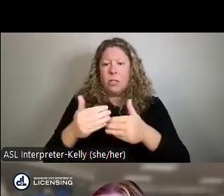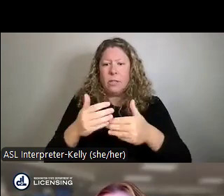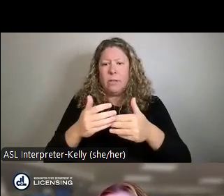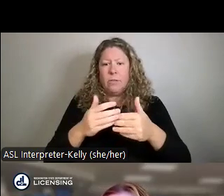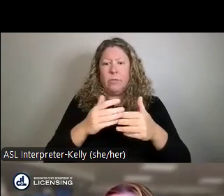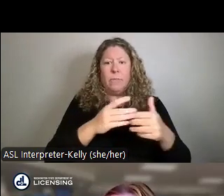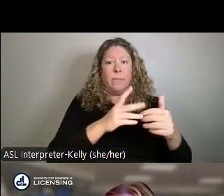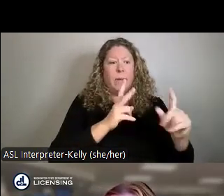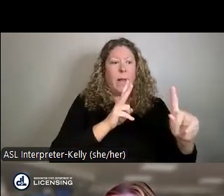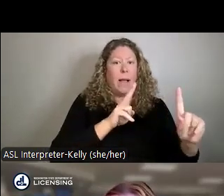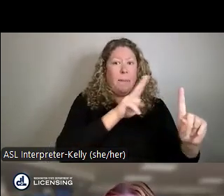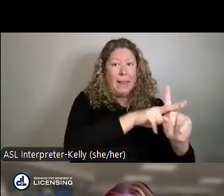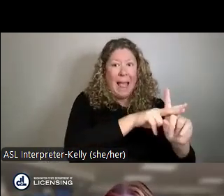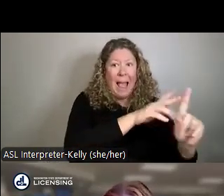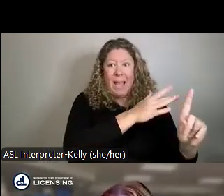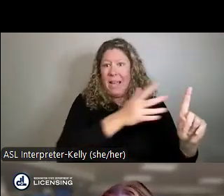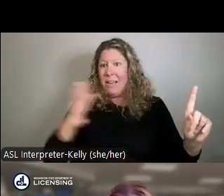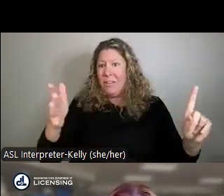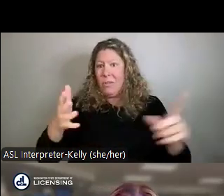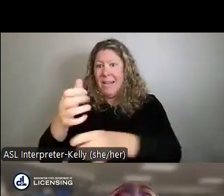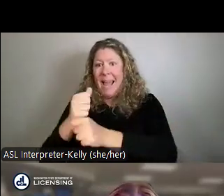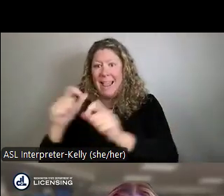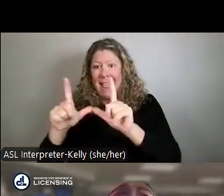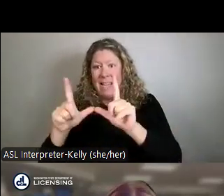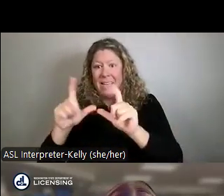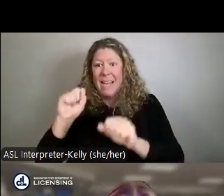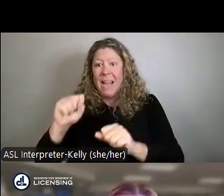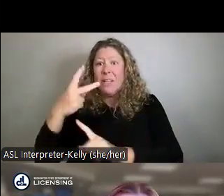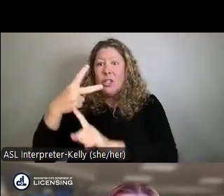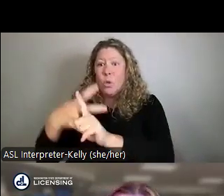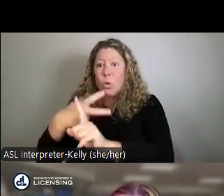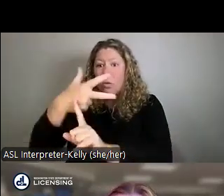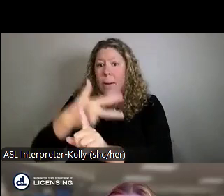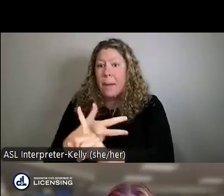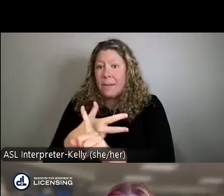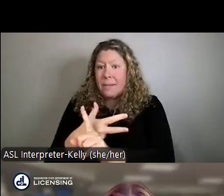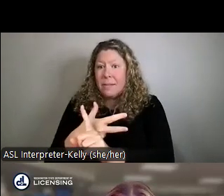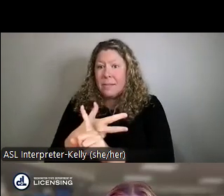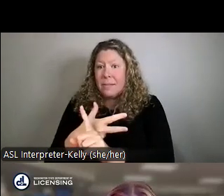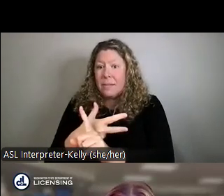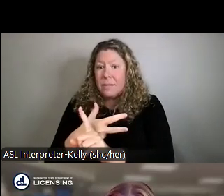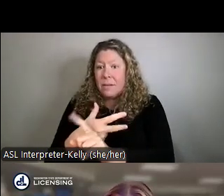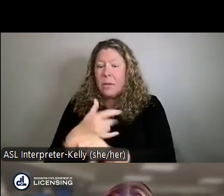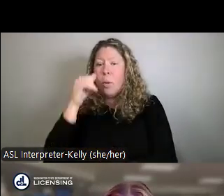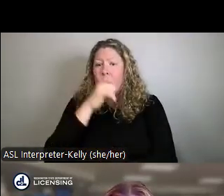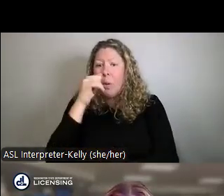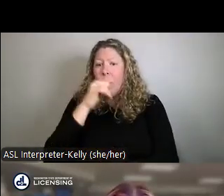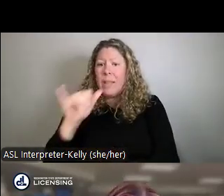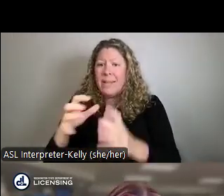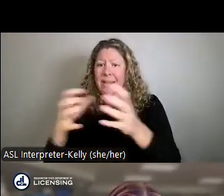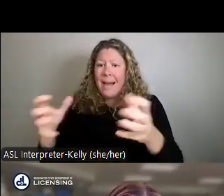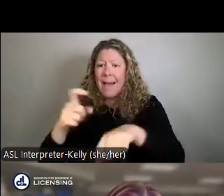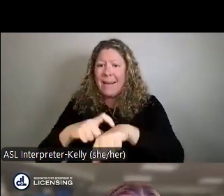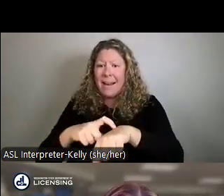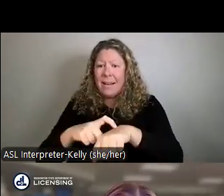application to receiving their license could take anywhere from 2 to 3 months, which is a really significant period of time when we're talking